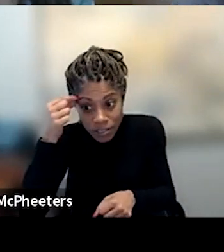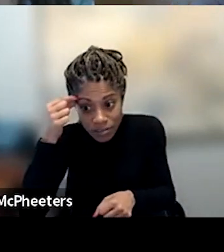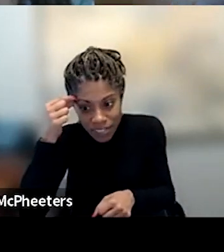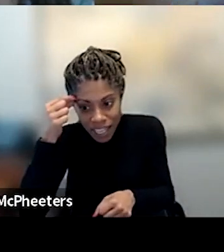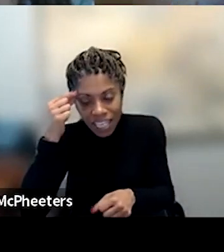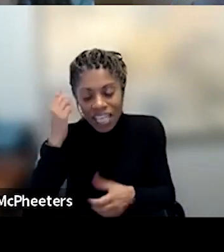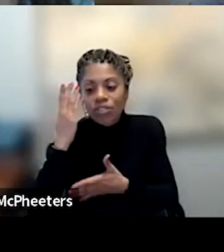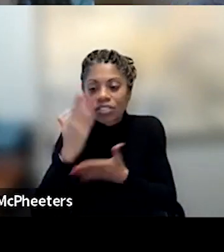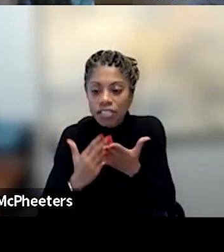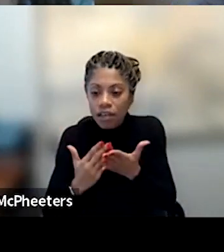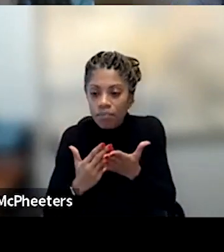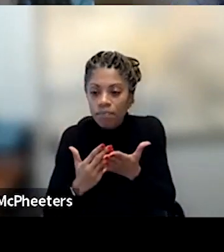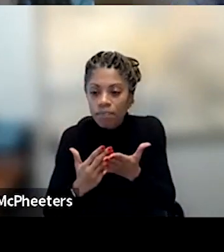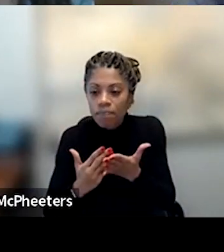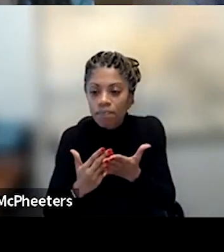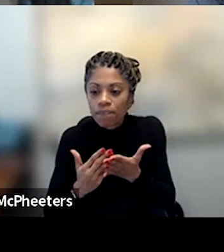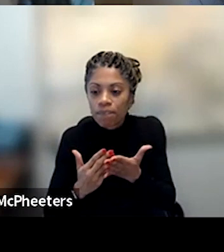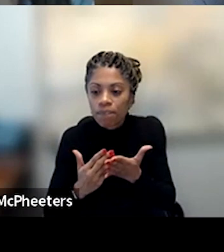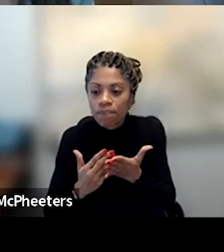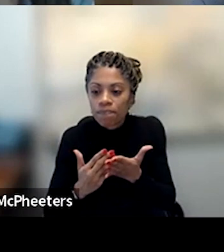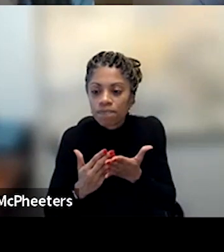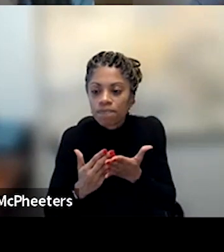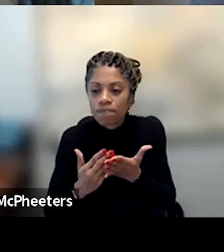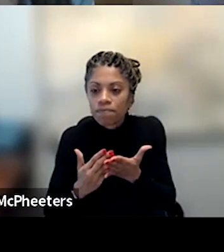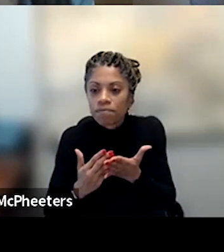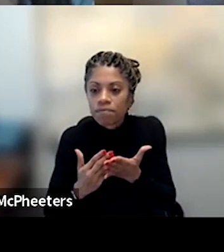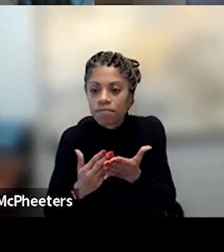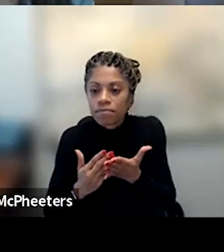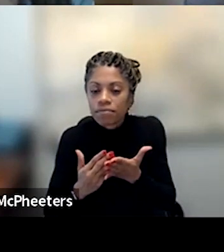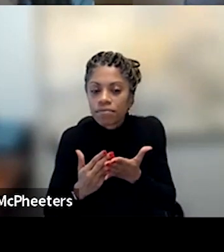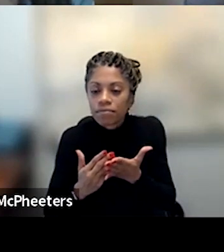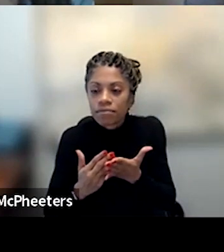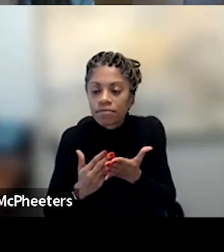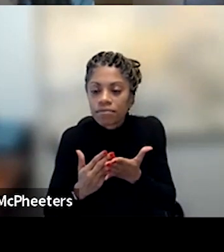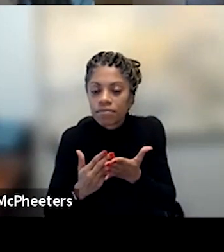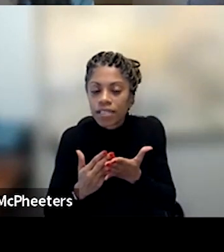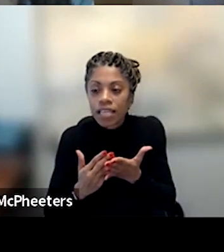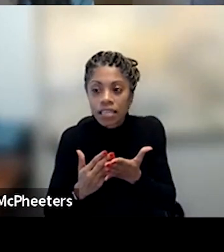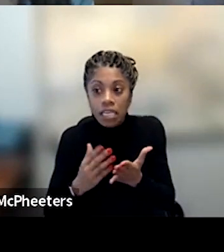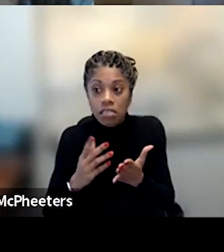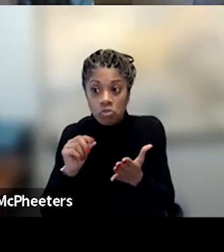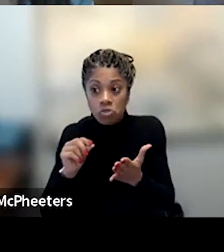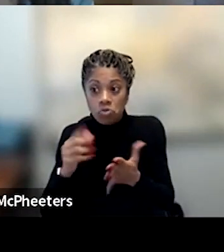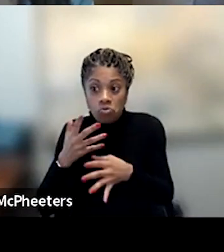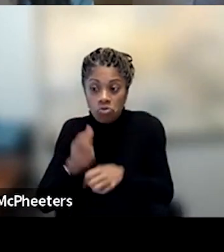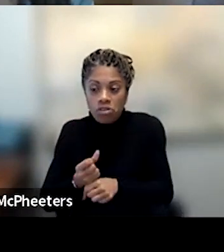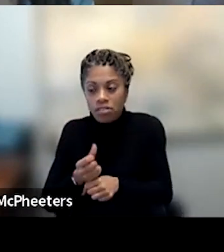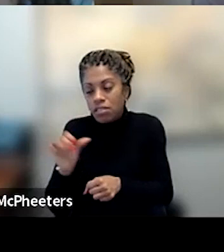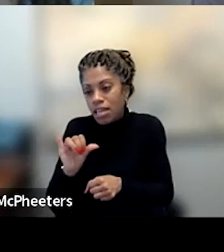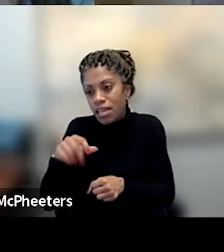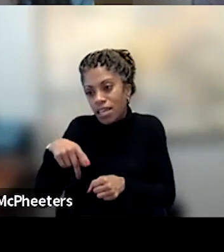what's interesting is that philanthropy is on there as one of the most trusted institutions. And so I guess a question I have for you all